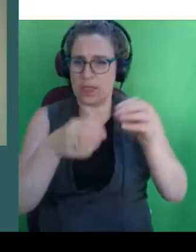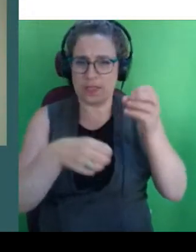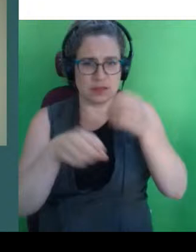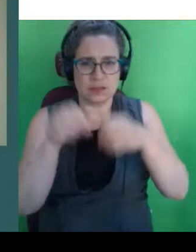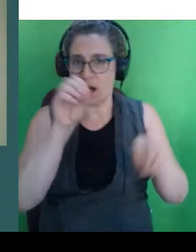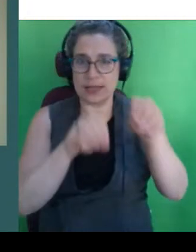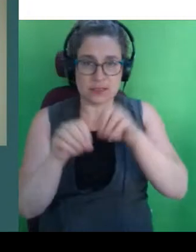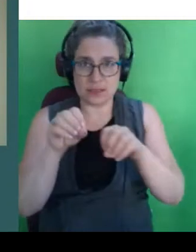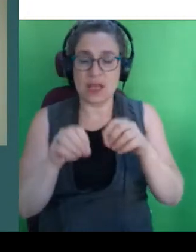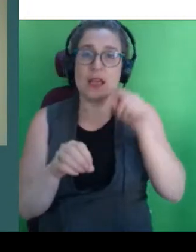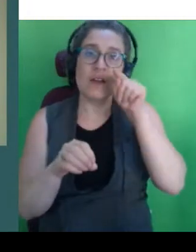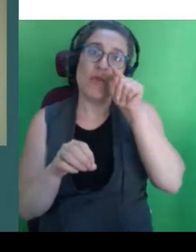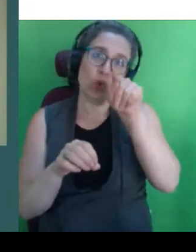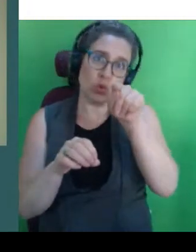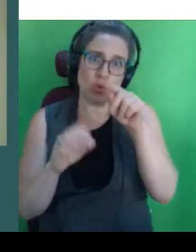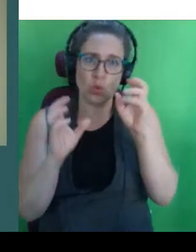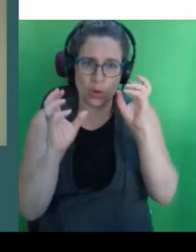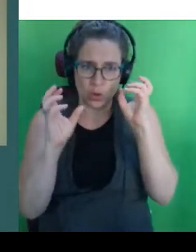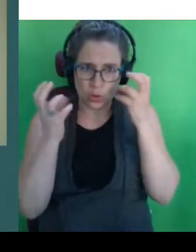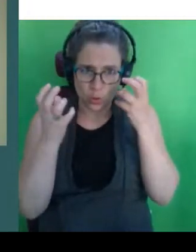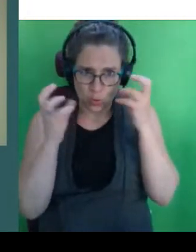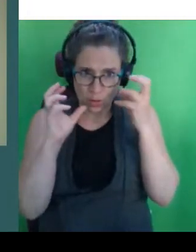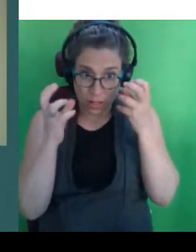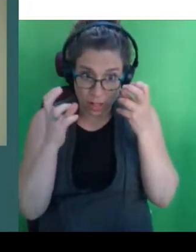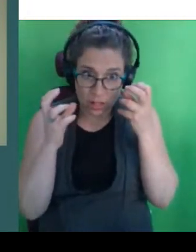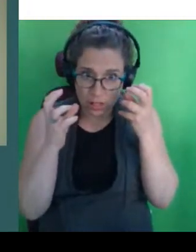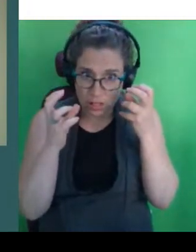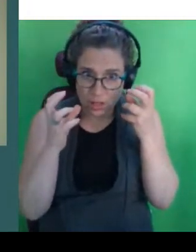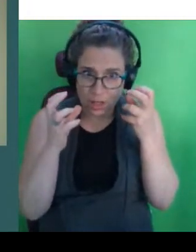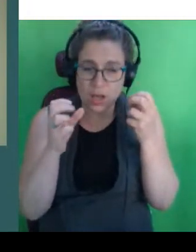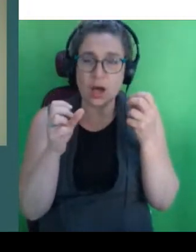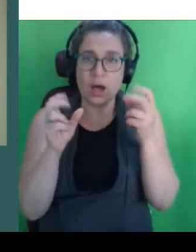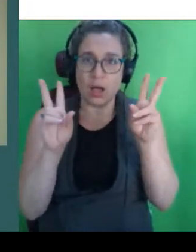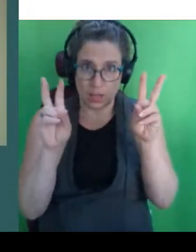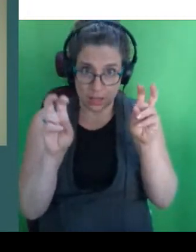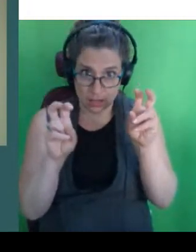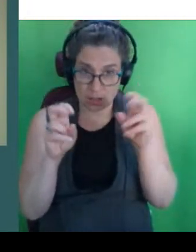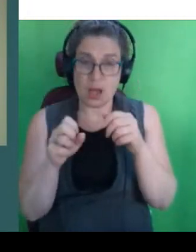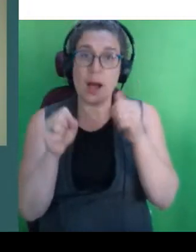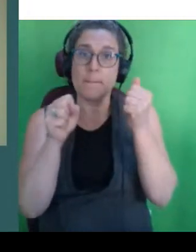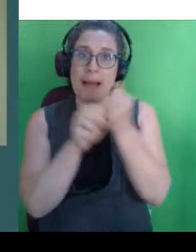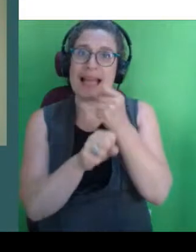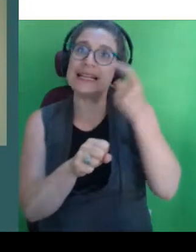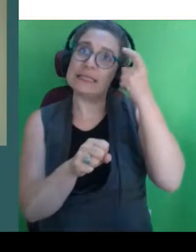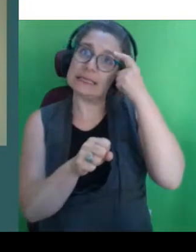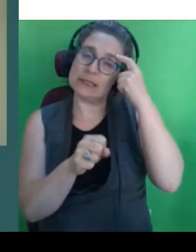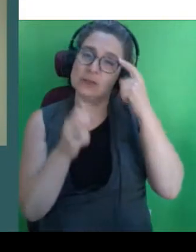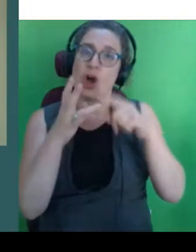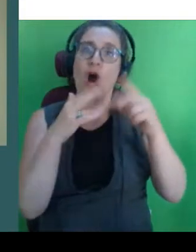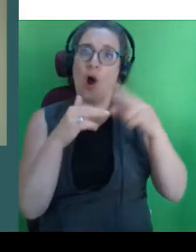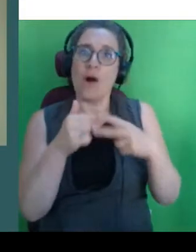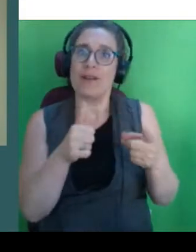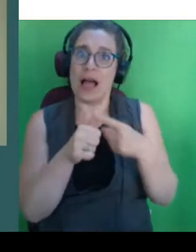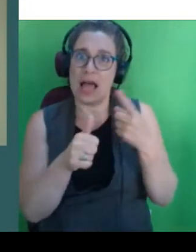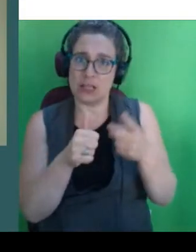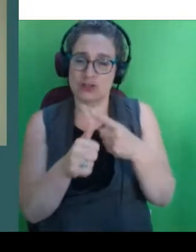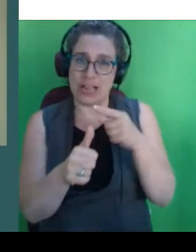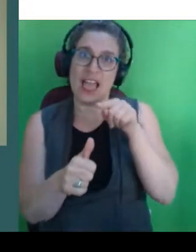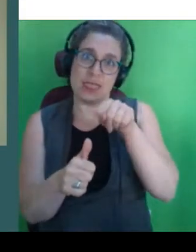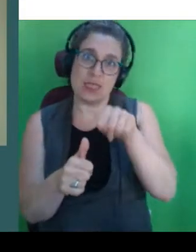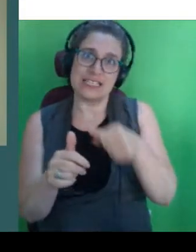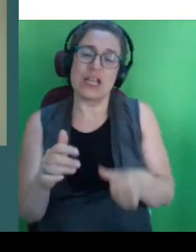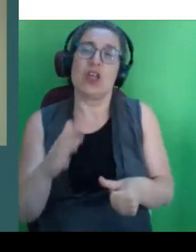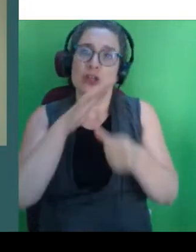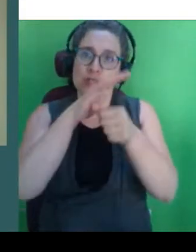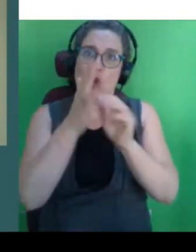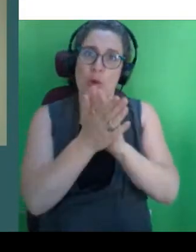Google making sense of allergies, it will be the top hit. And that kind of goes through some of